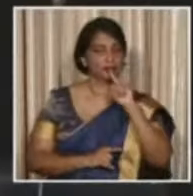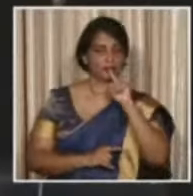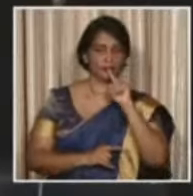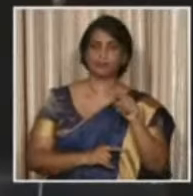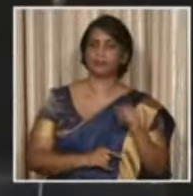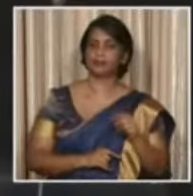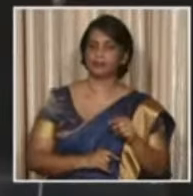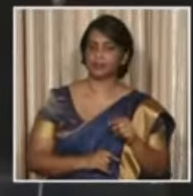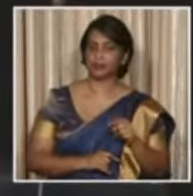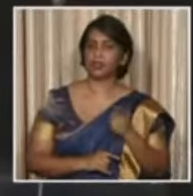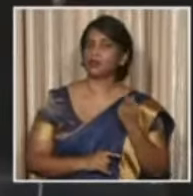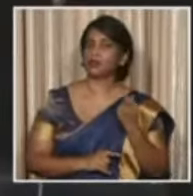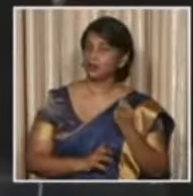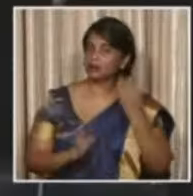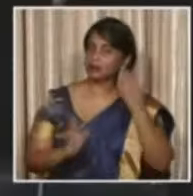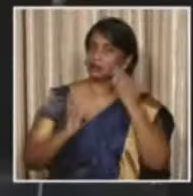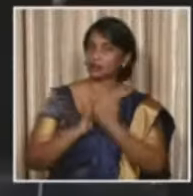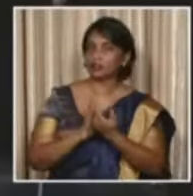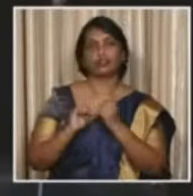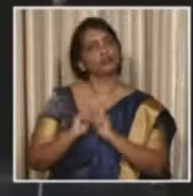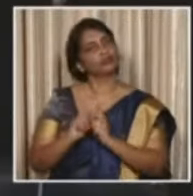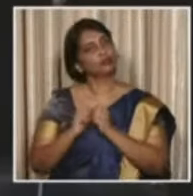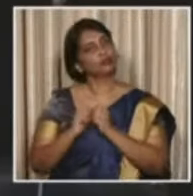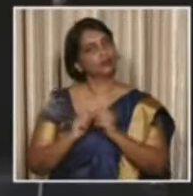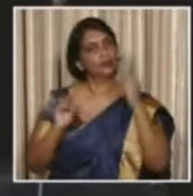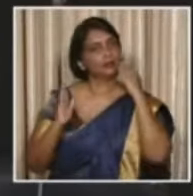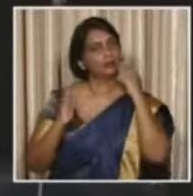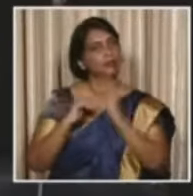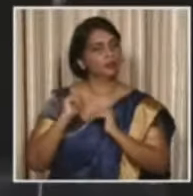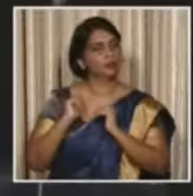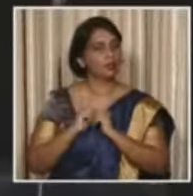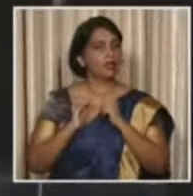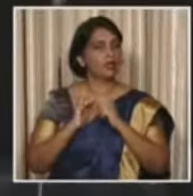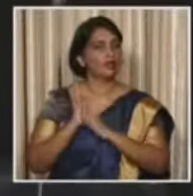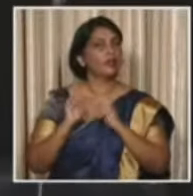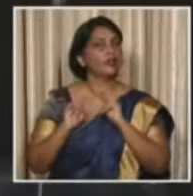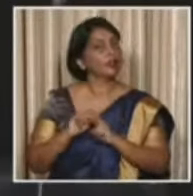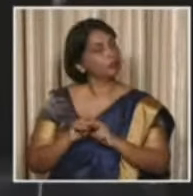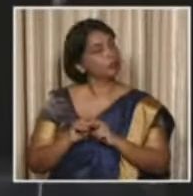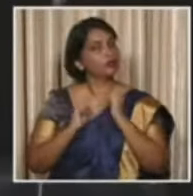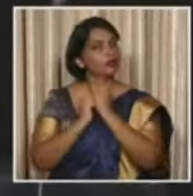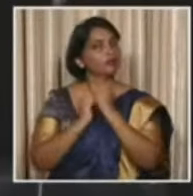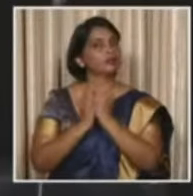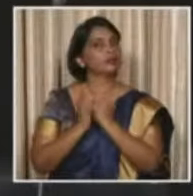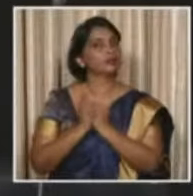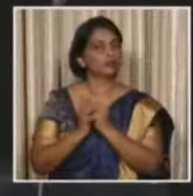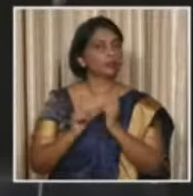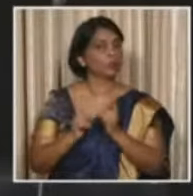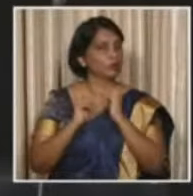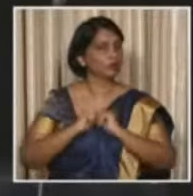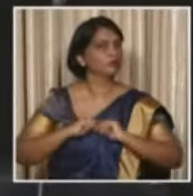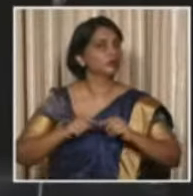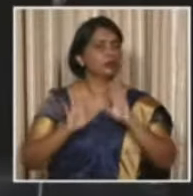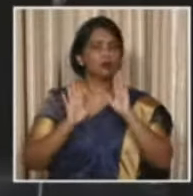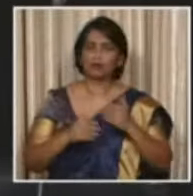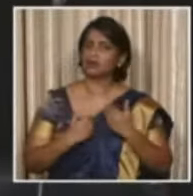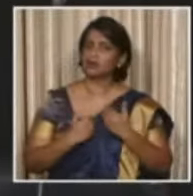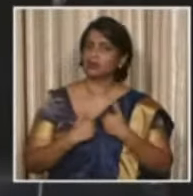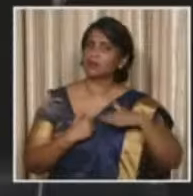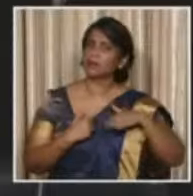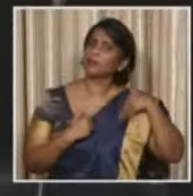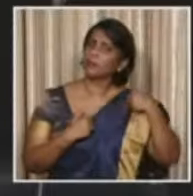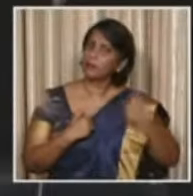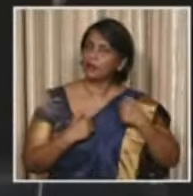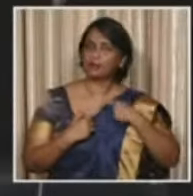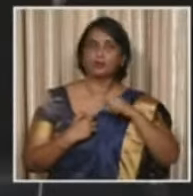the economy in Sri Lanka. But then what you should have done is either, basically you should have voted in favor, but you